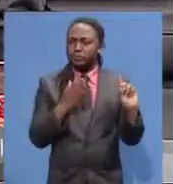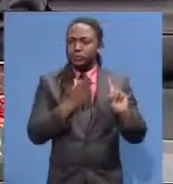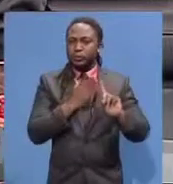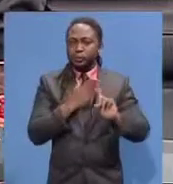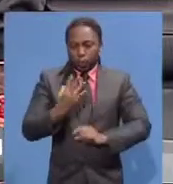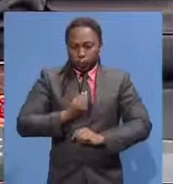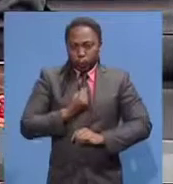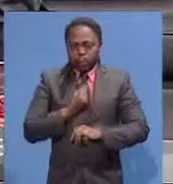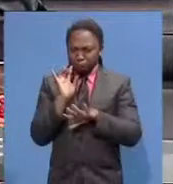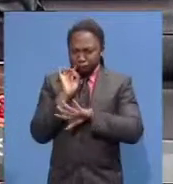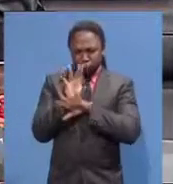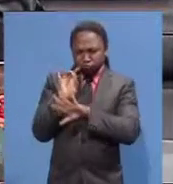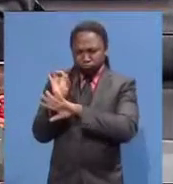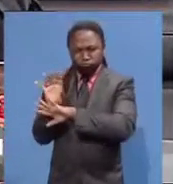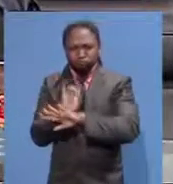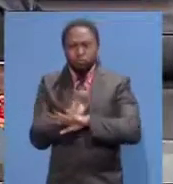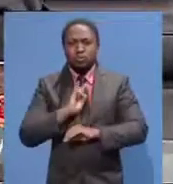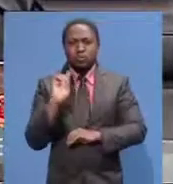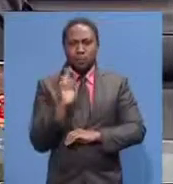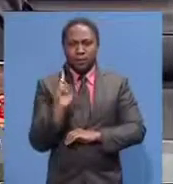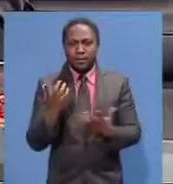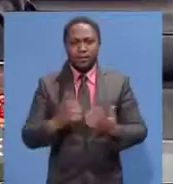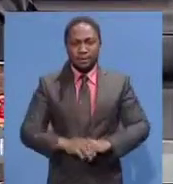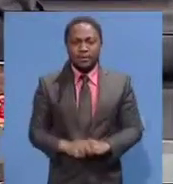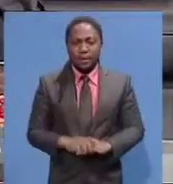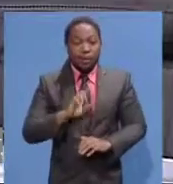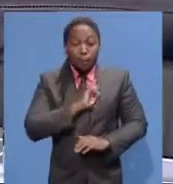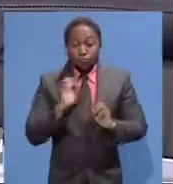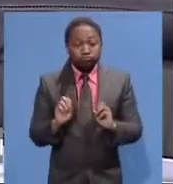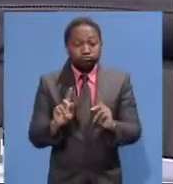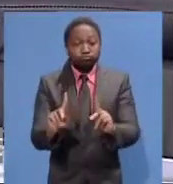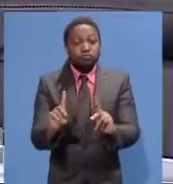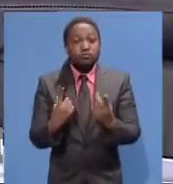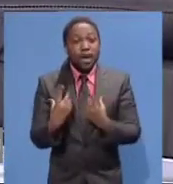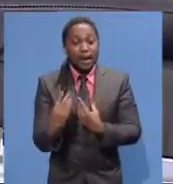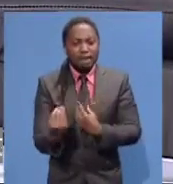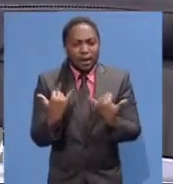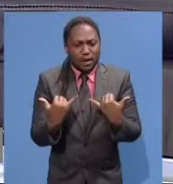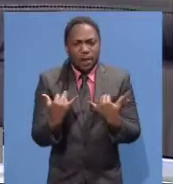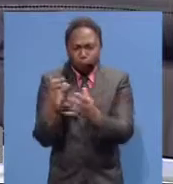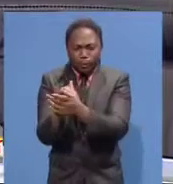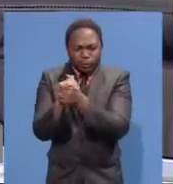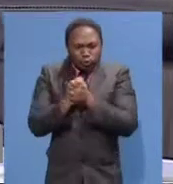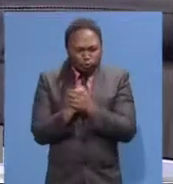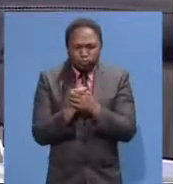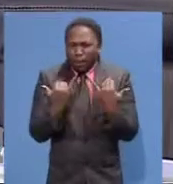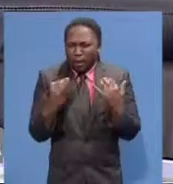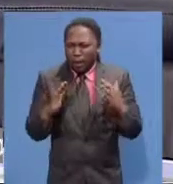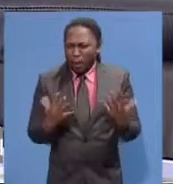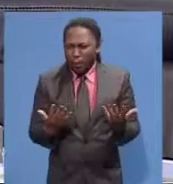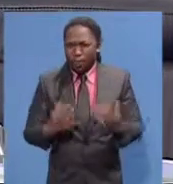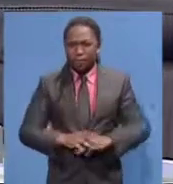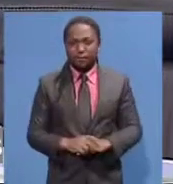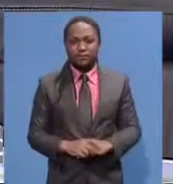to them with regards to all the privileges that we have and how we should cherish them, basically?